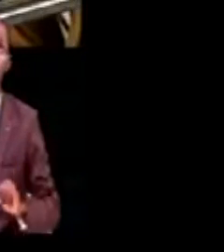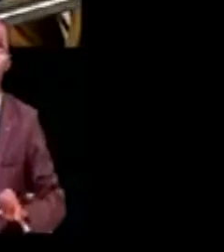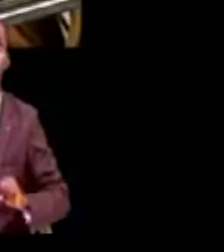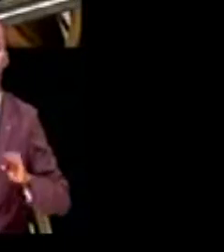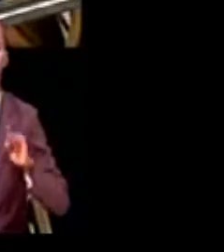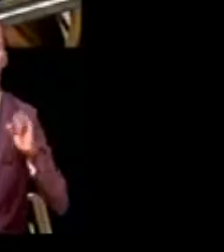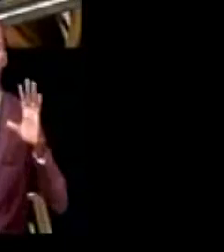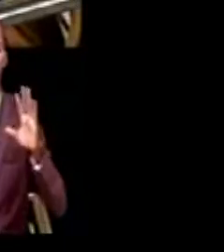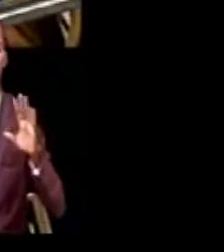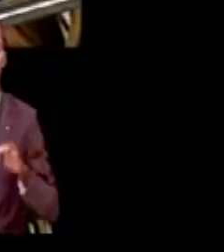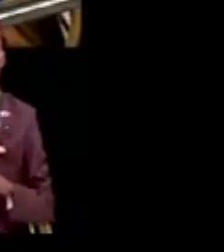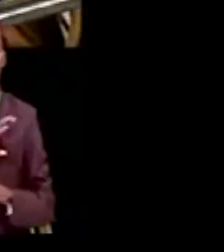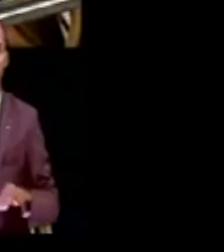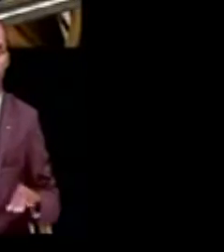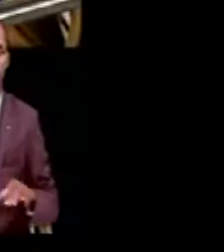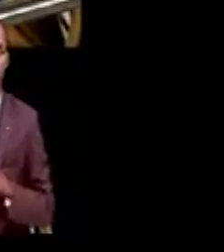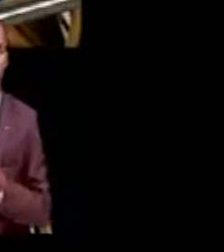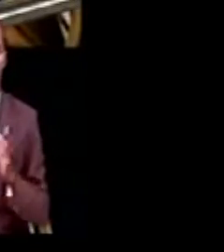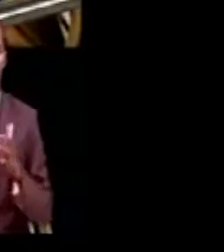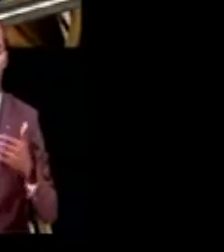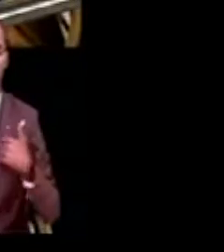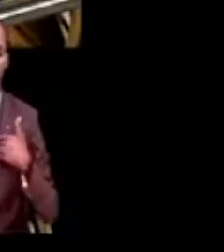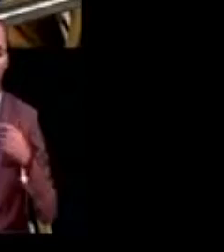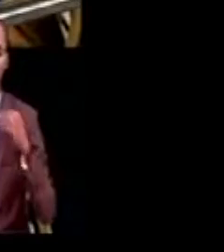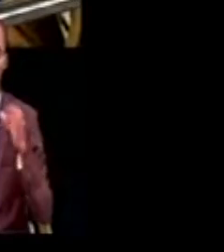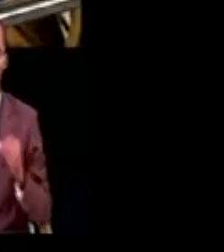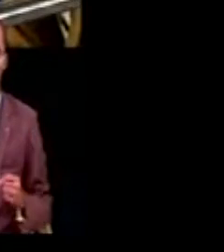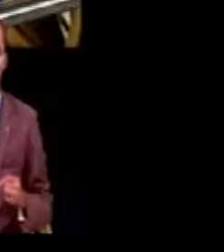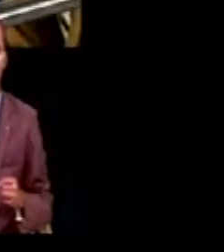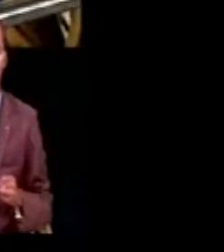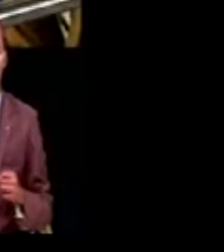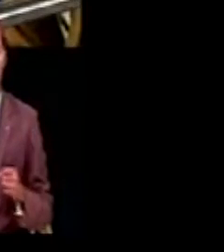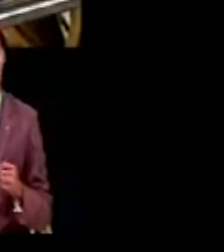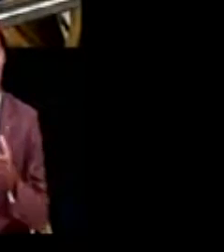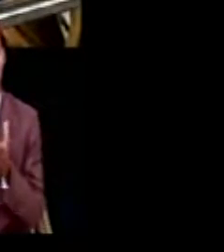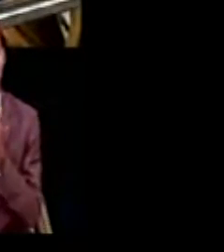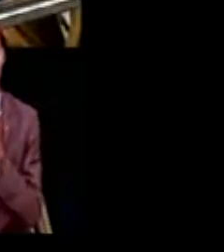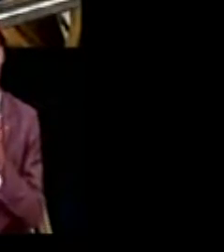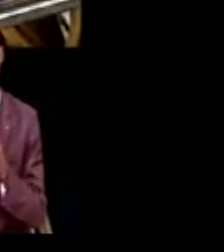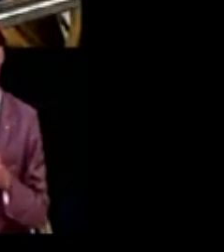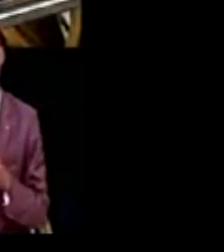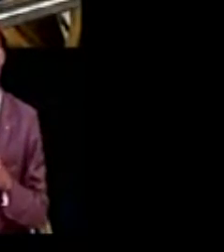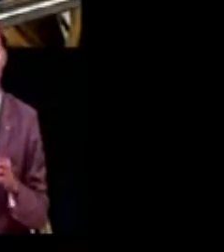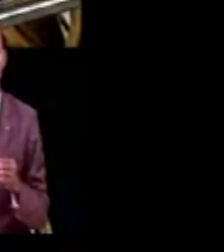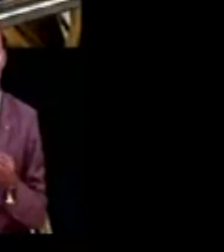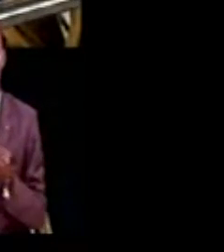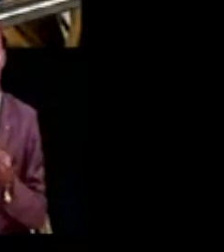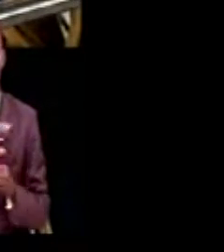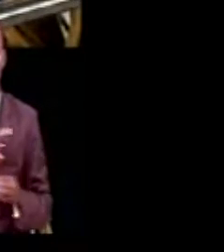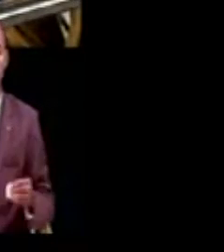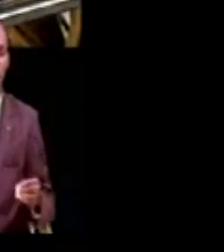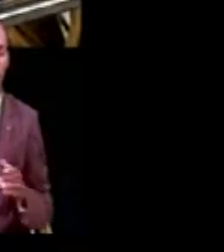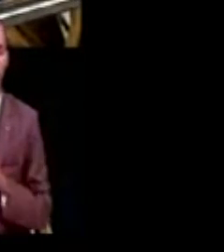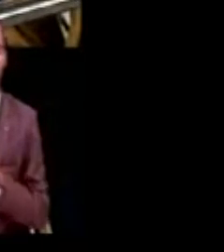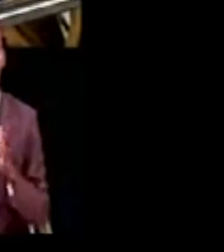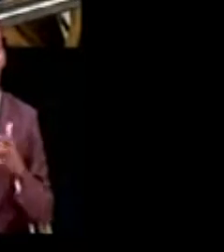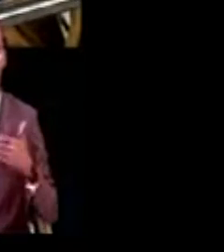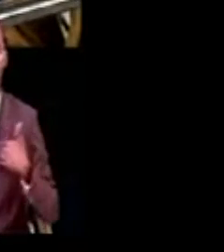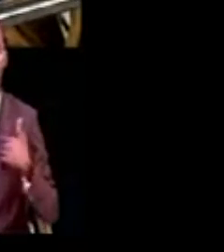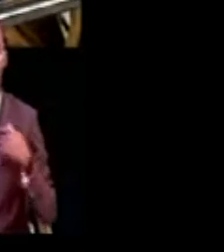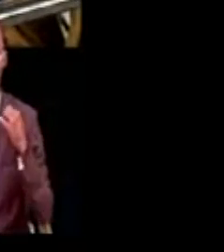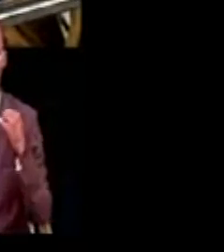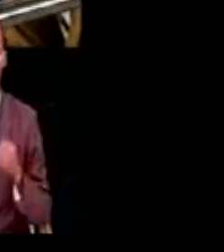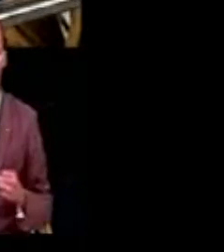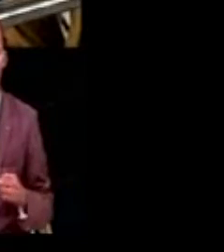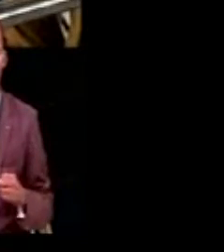had the power, my heart surrender yields. Christ Jesus had the power, I trust him